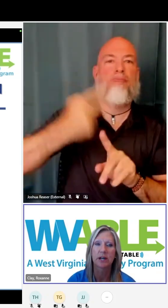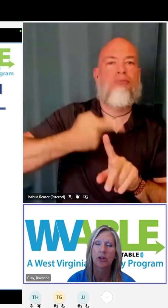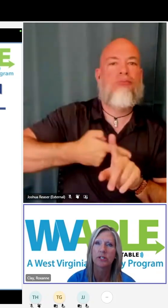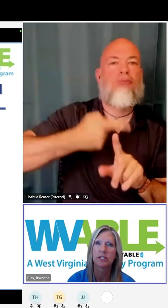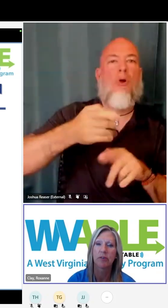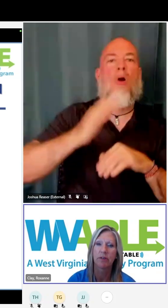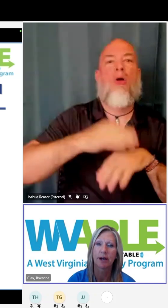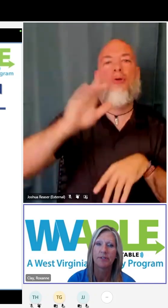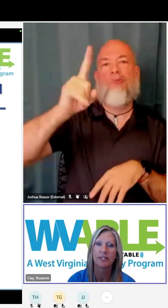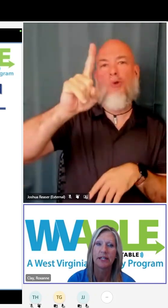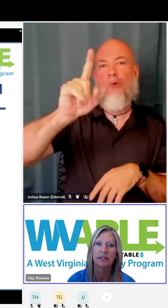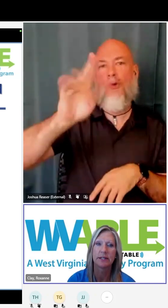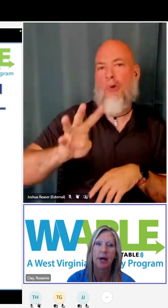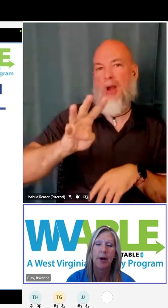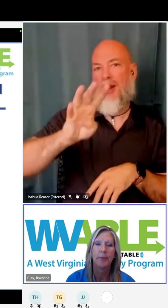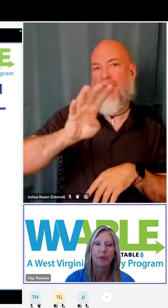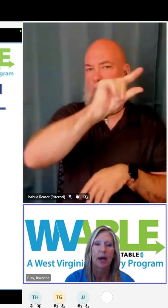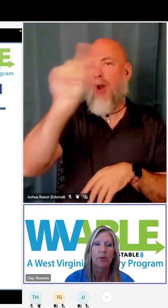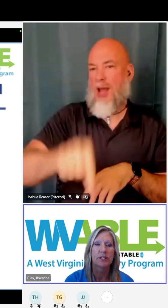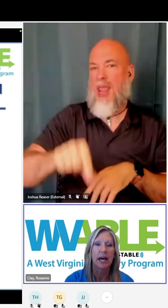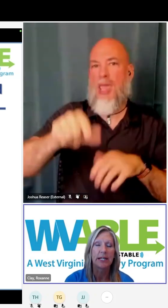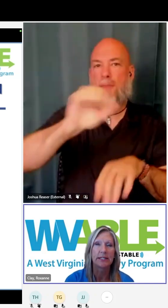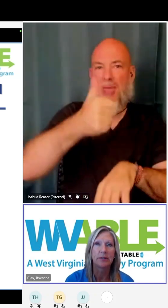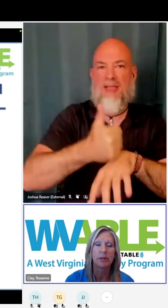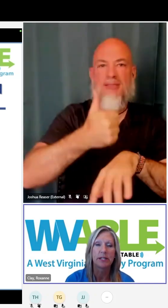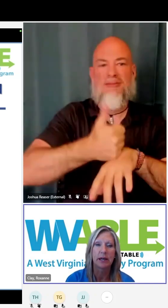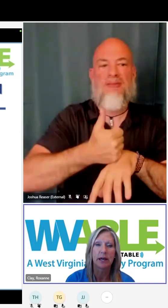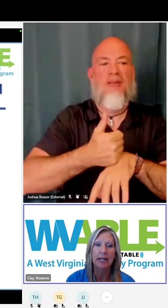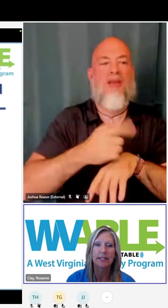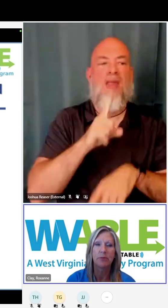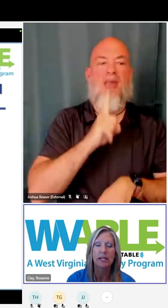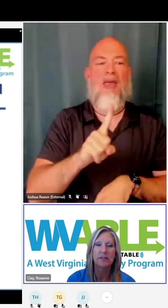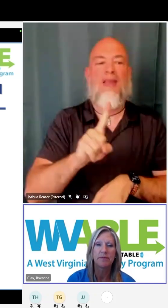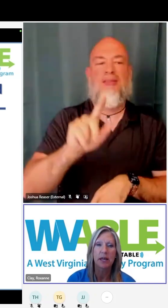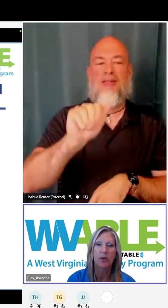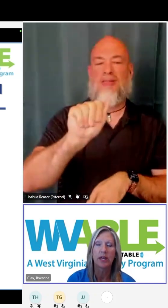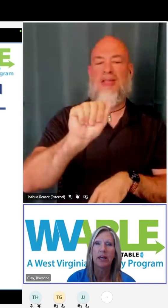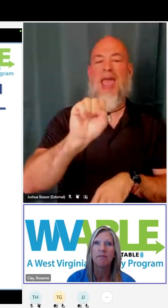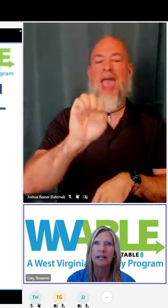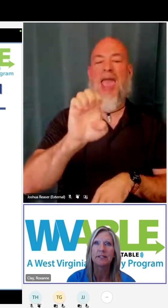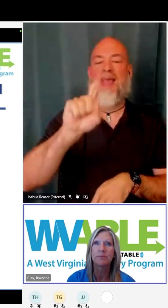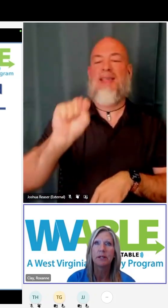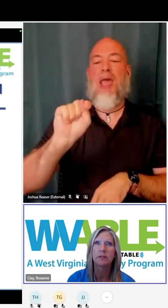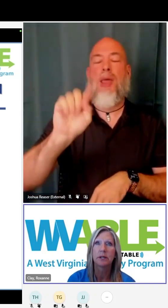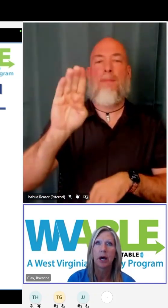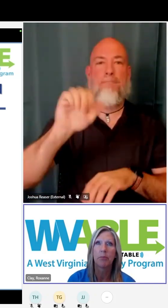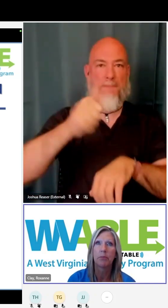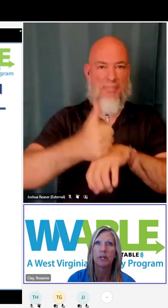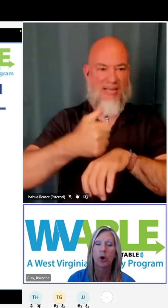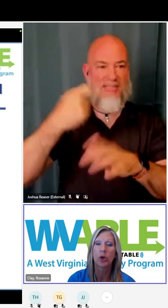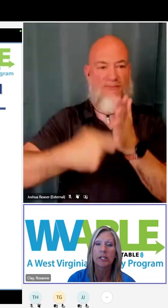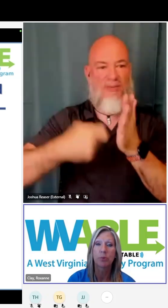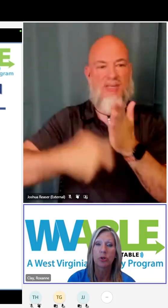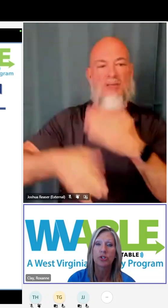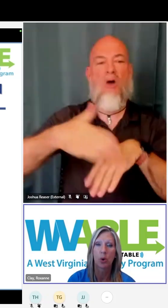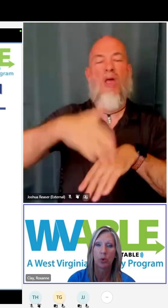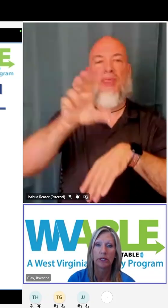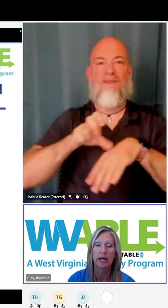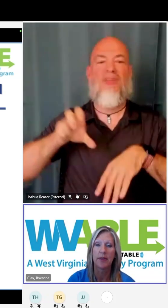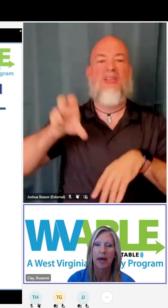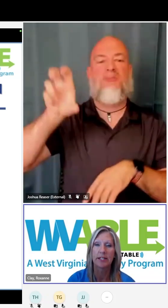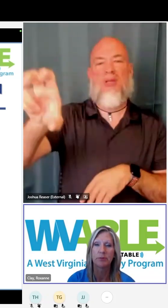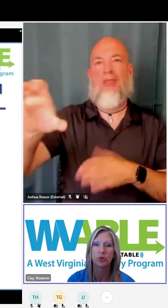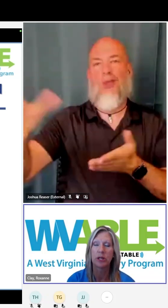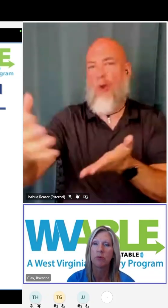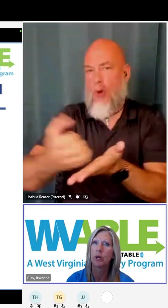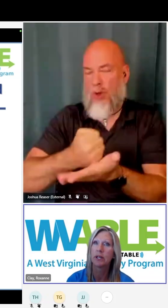of $6.75. There is an asset-based fee on the investment, the earnings portion